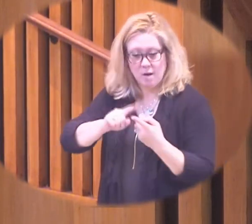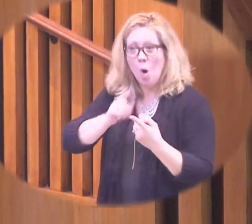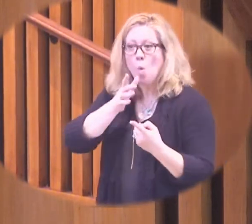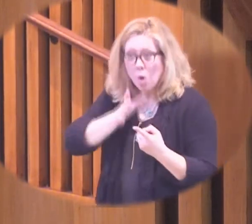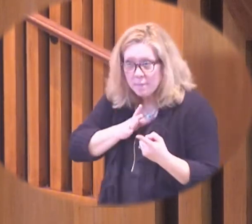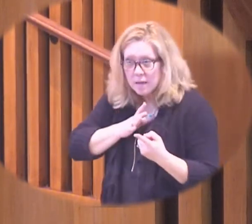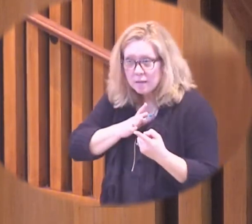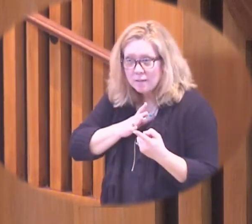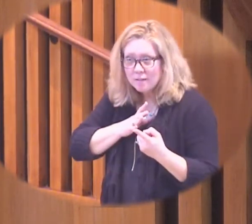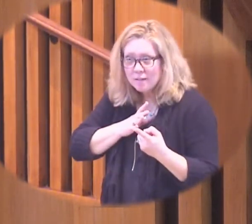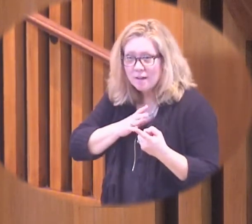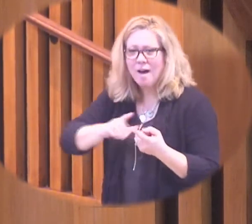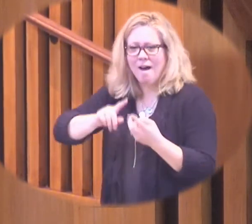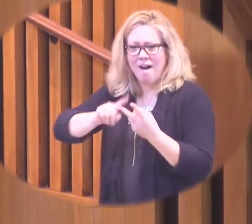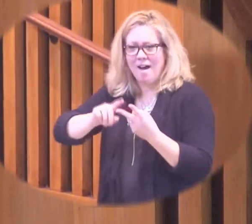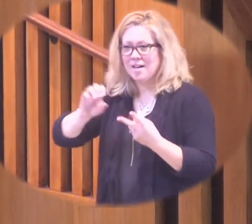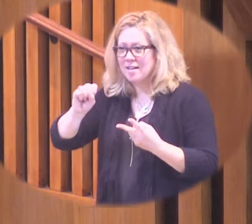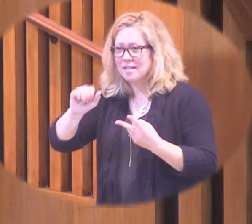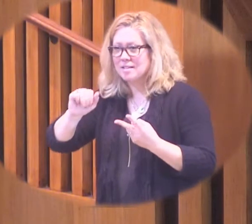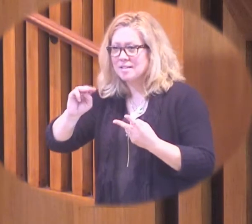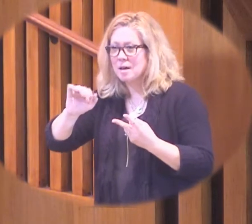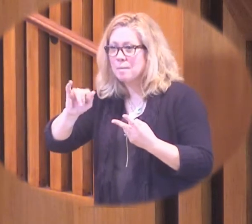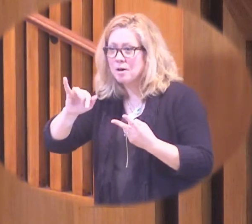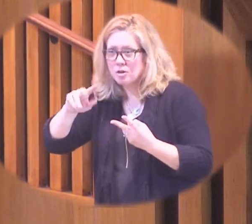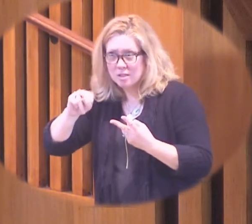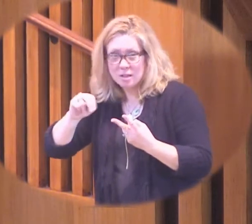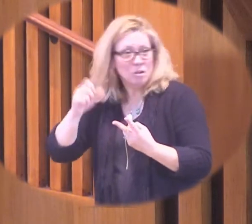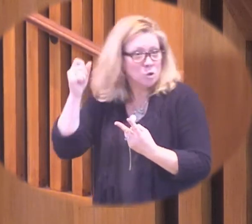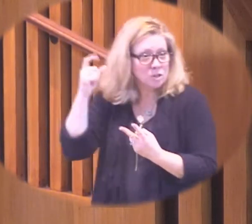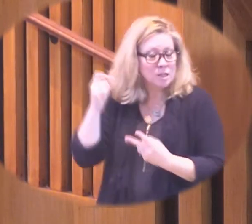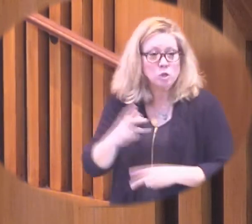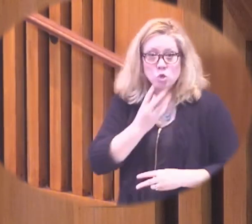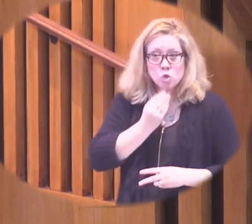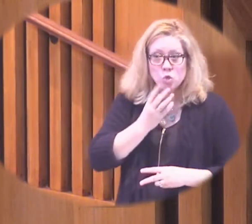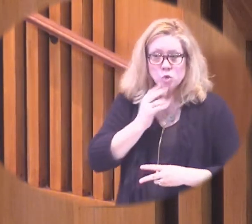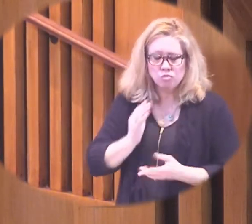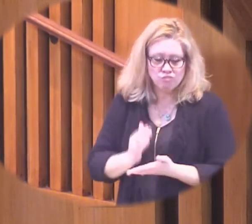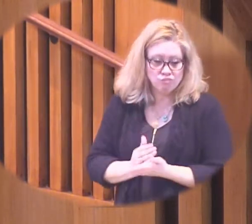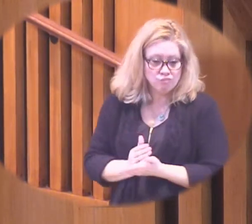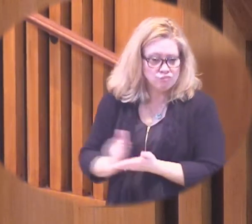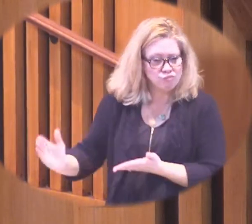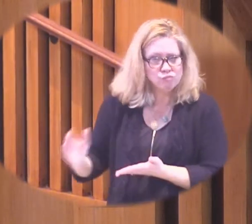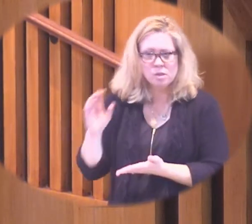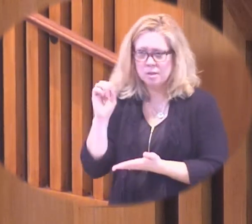Now, Jews had nothing to do with Samaritans,